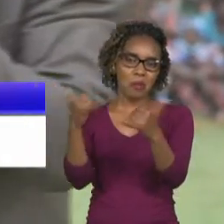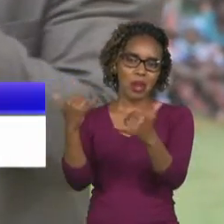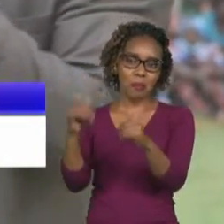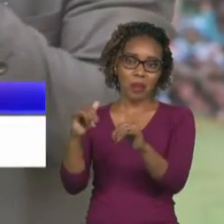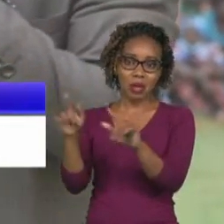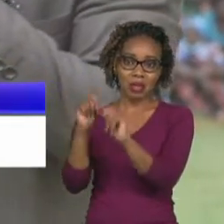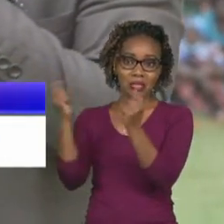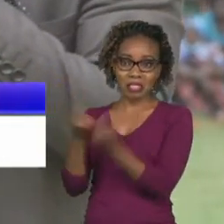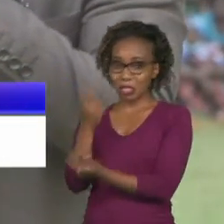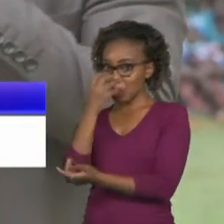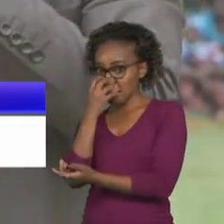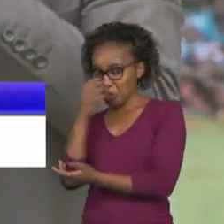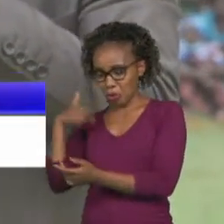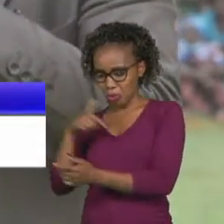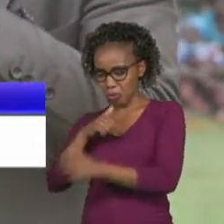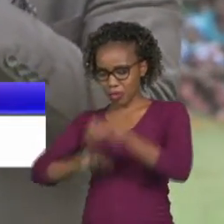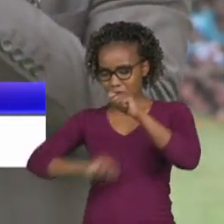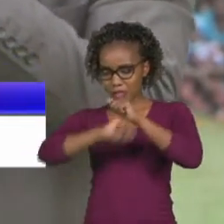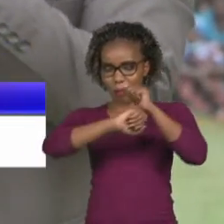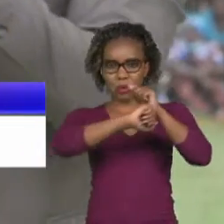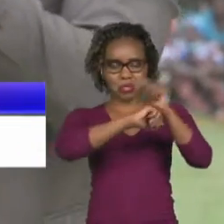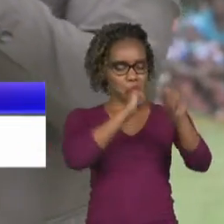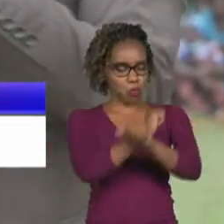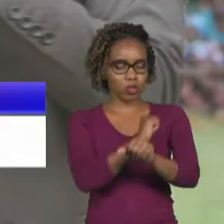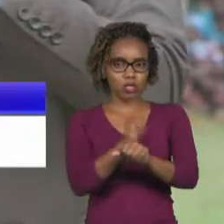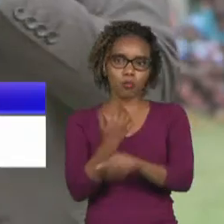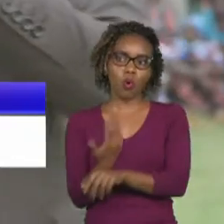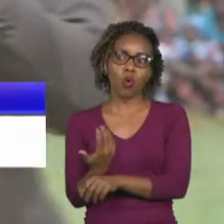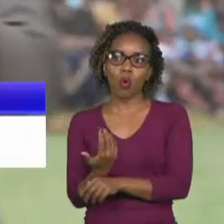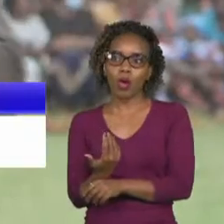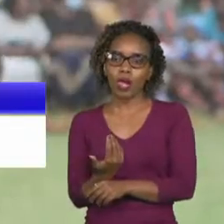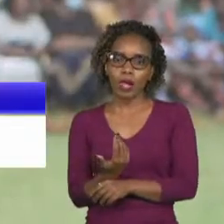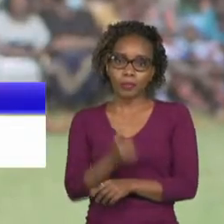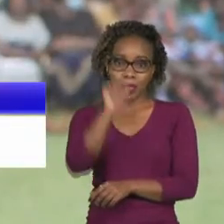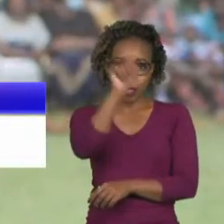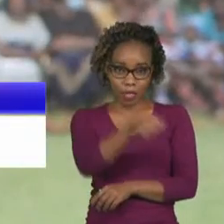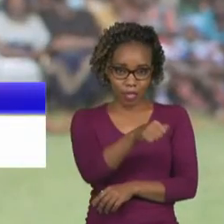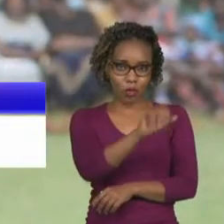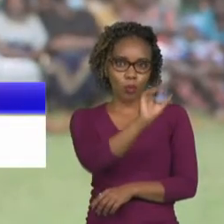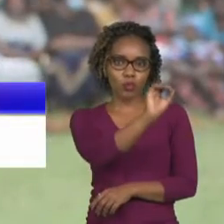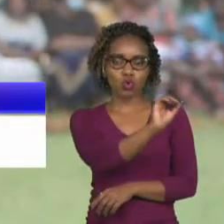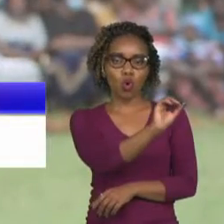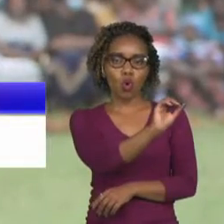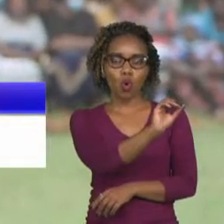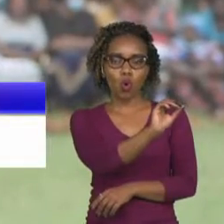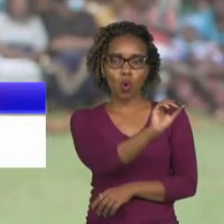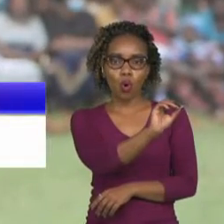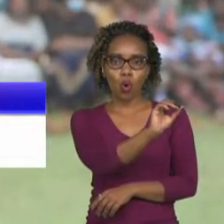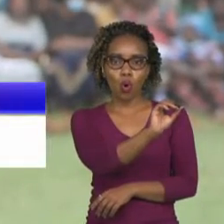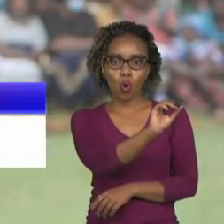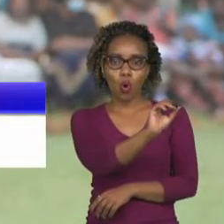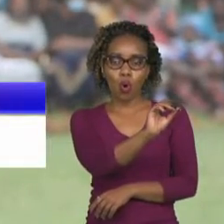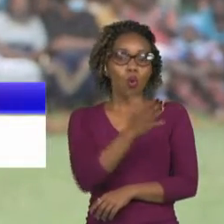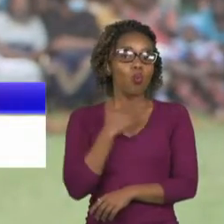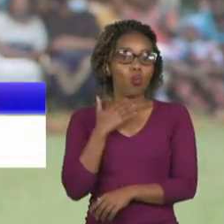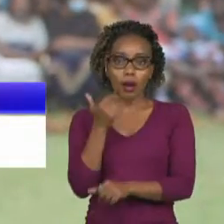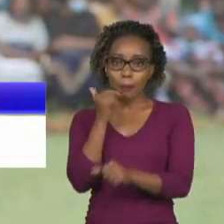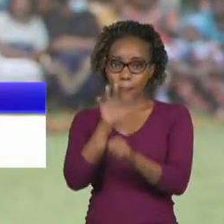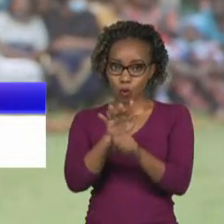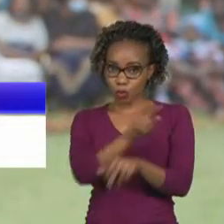hasla. Tutaiangusha zero, itakuwa ni yes, itakuwa zero hapa. Nataka niwahakikishie